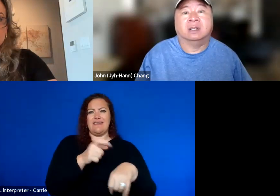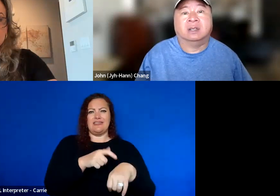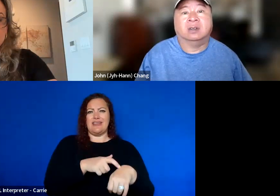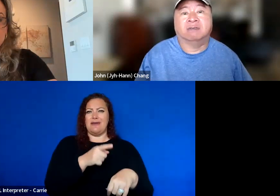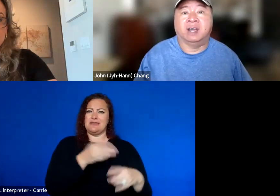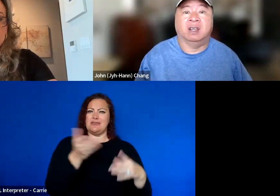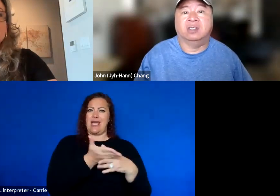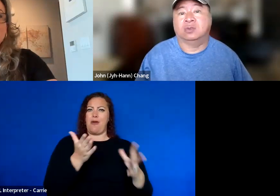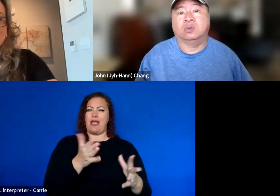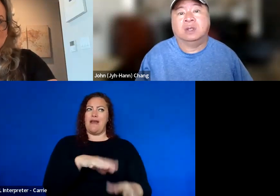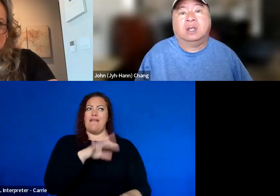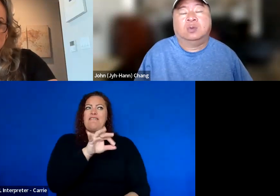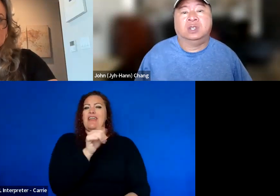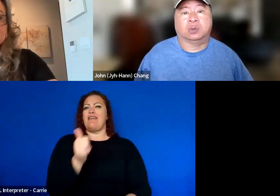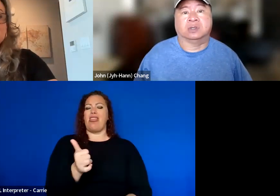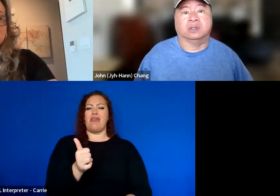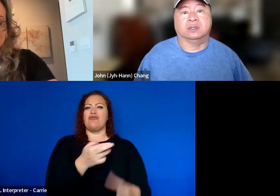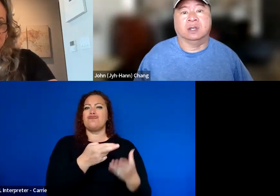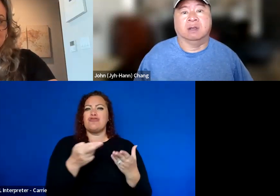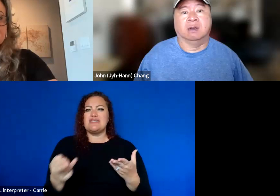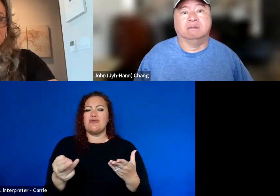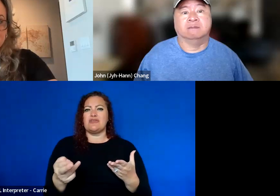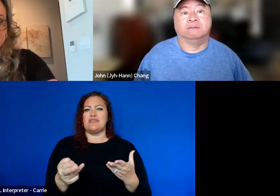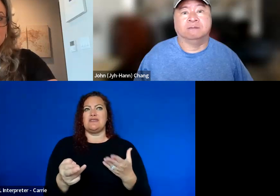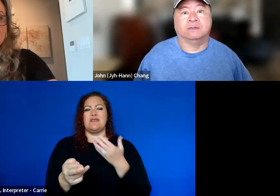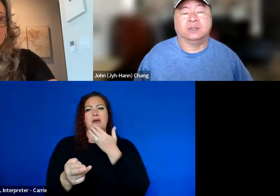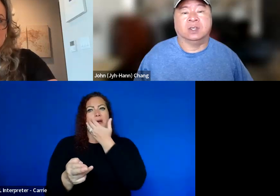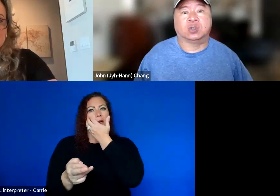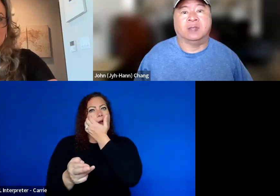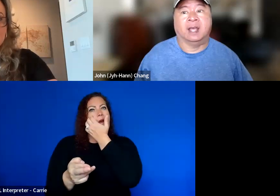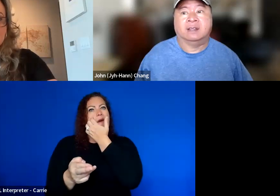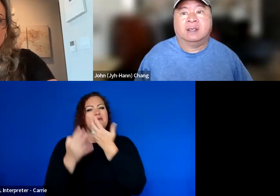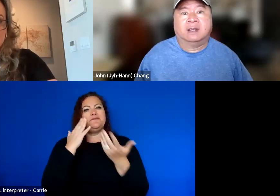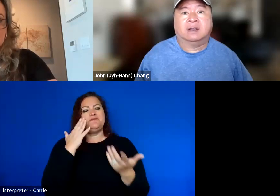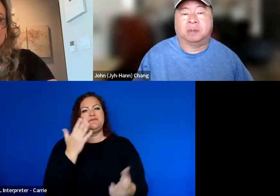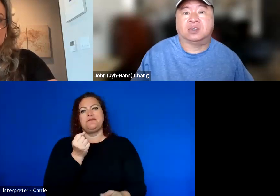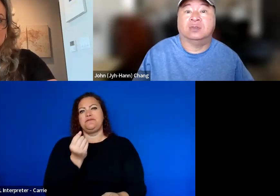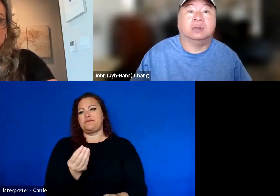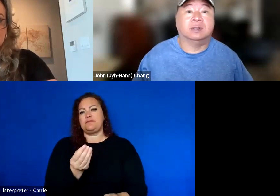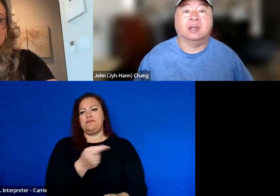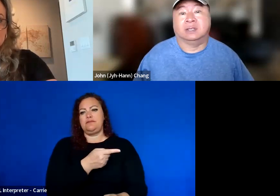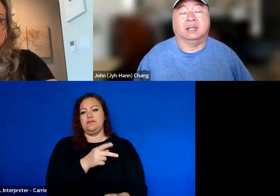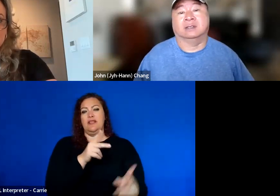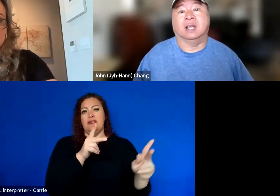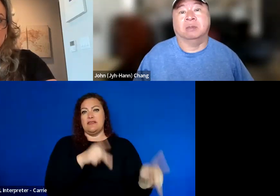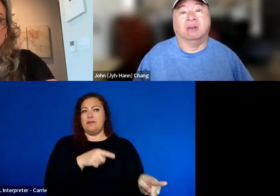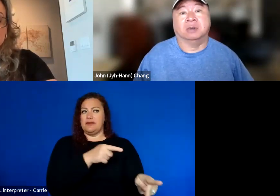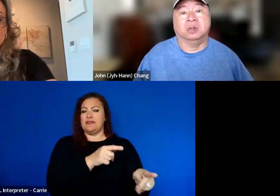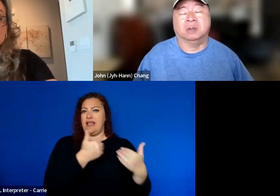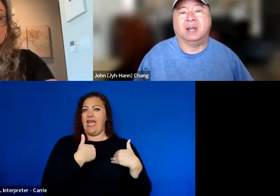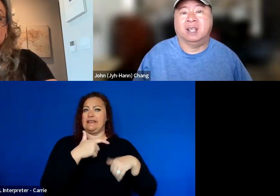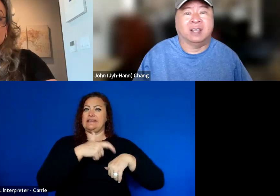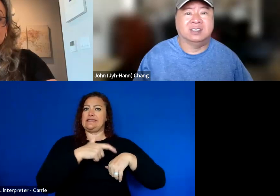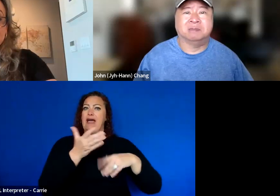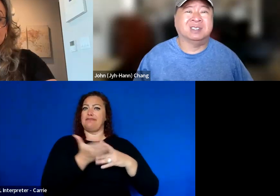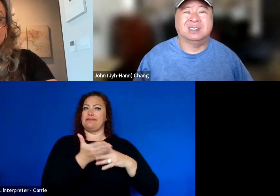break. Find other resources, so Exactly. that the person does get time off from